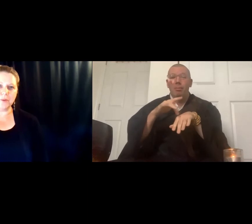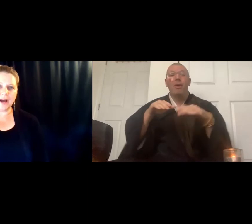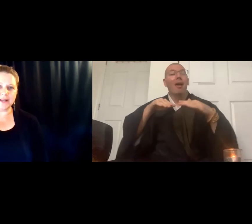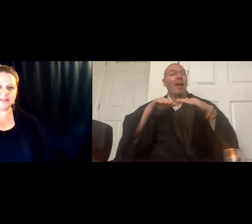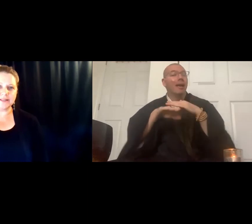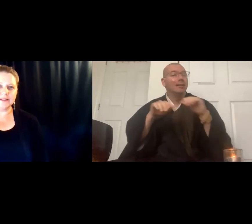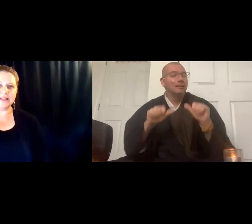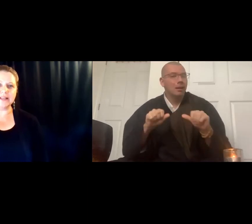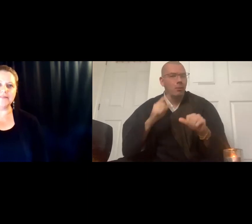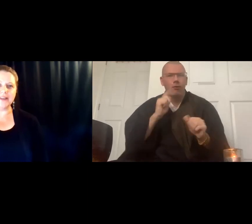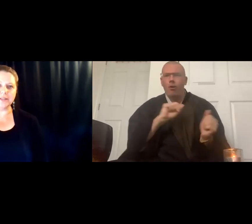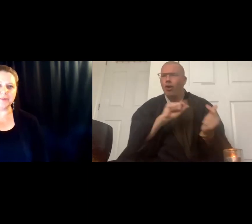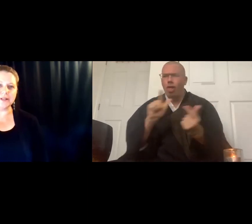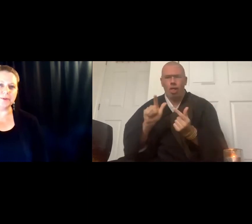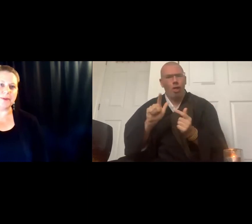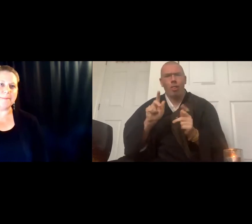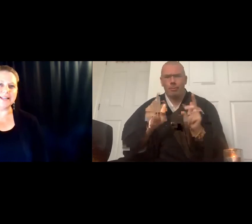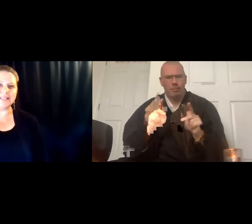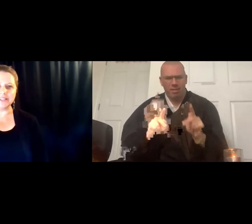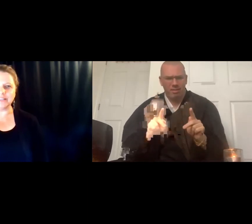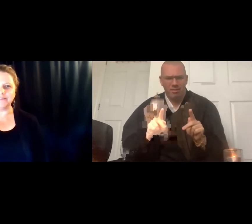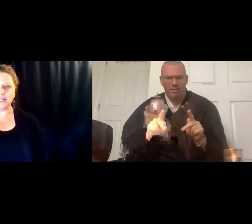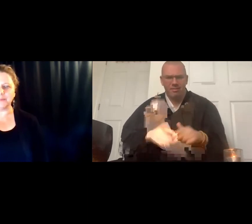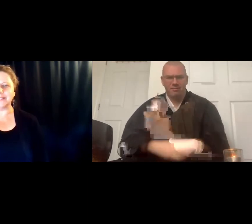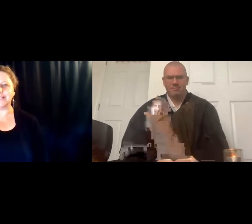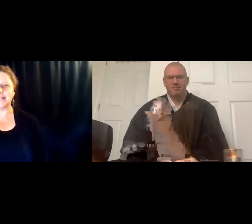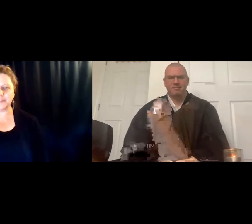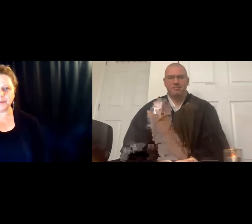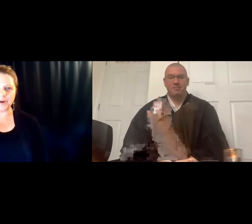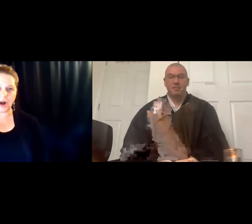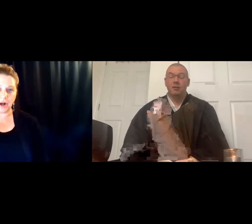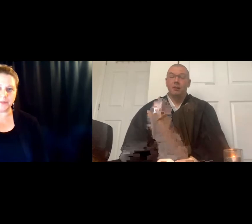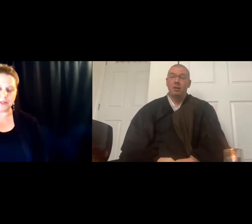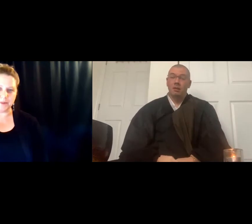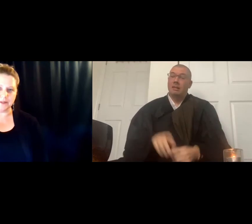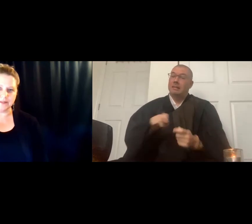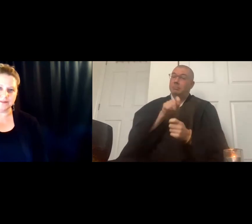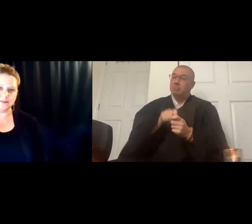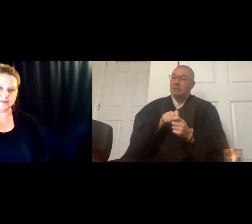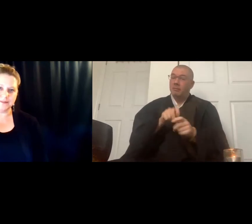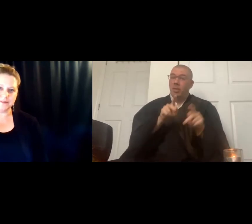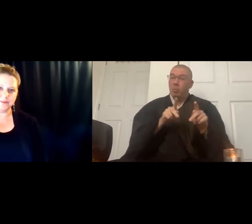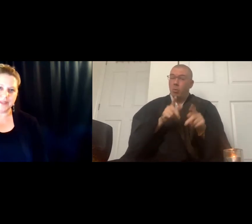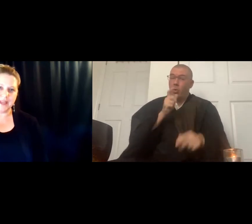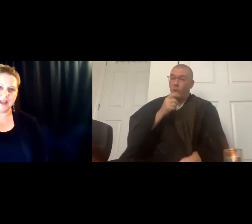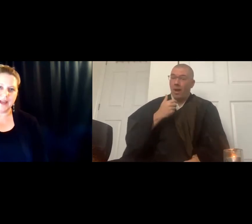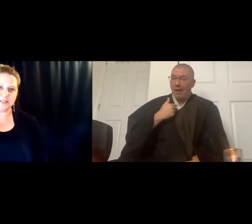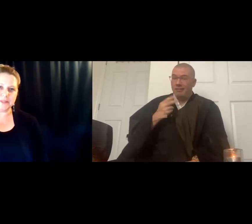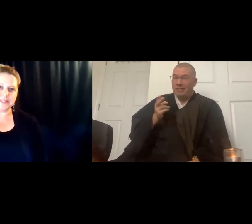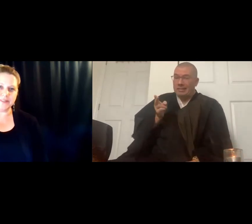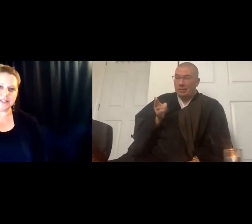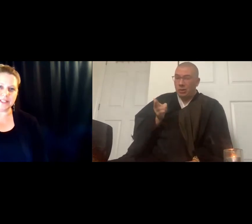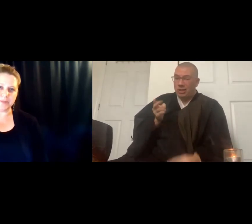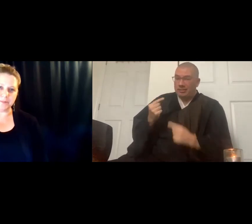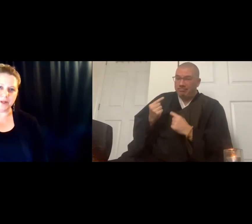We want it available, we want meditation available and accessible for all people.